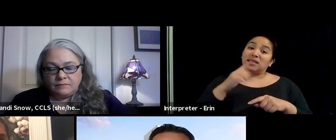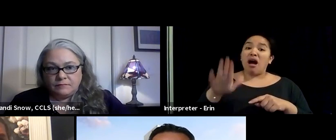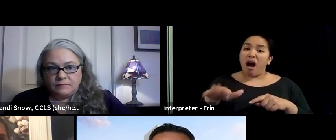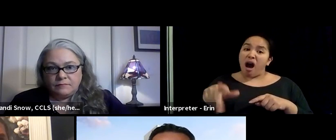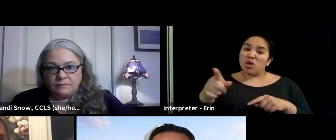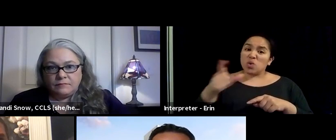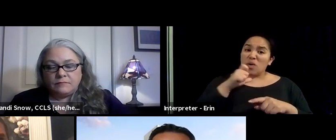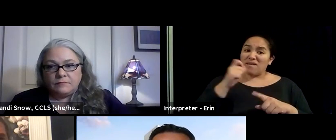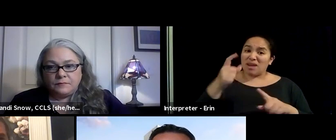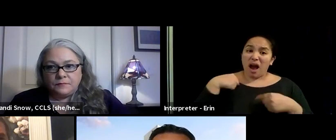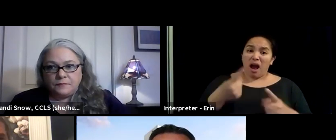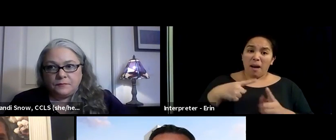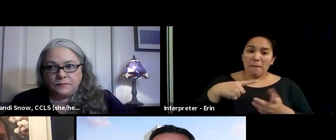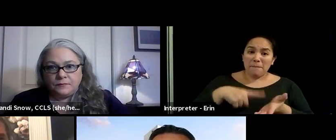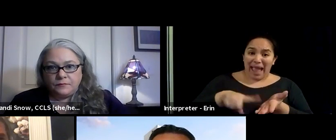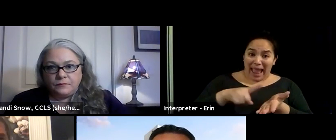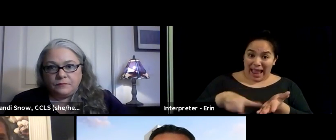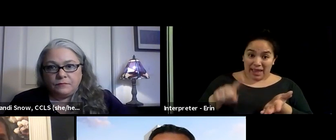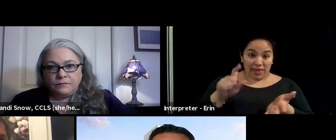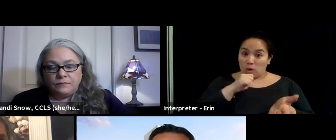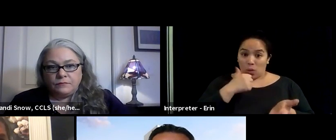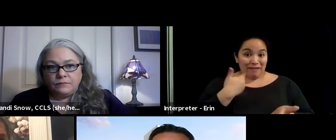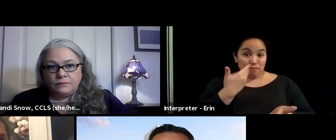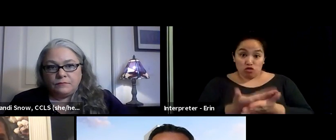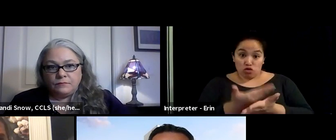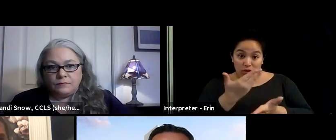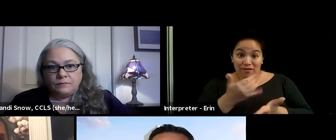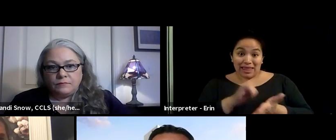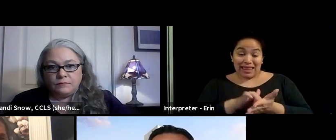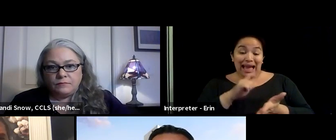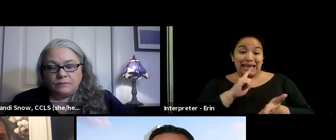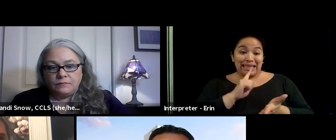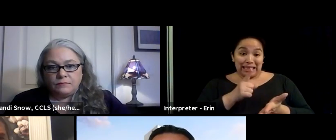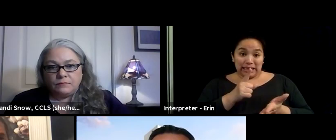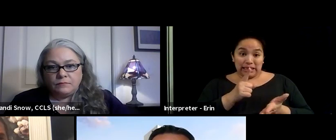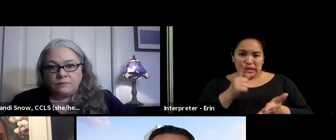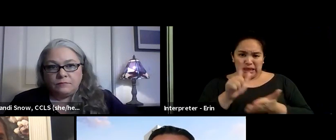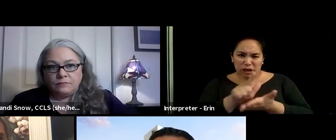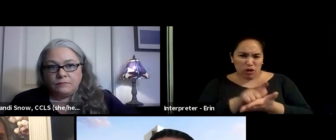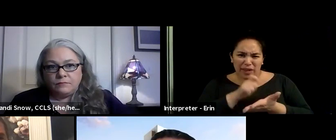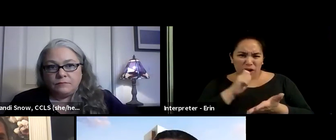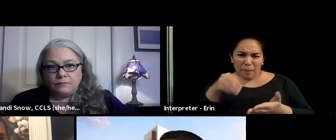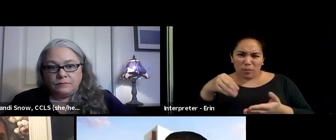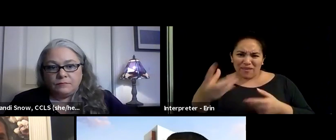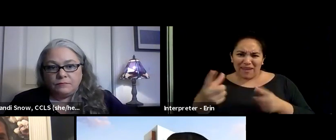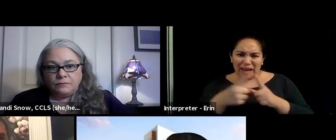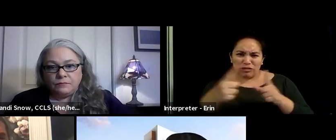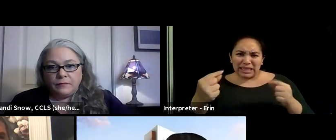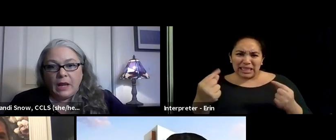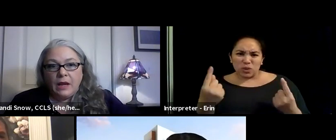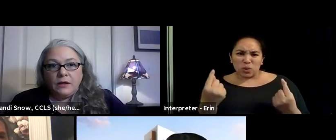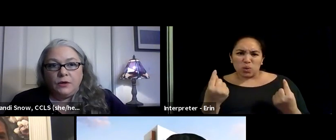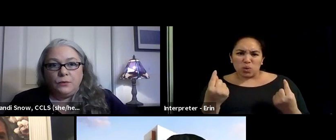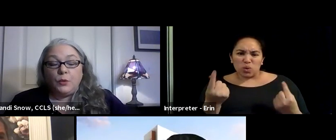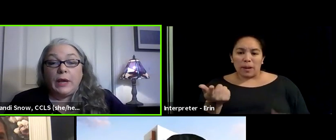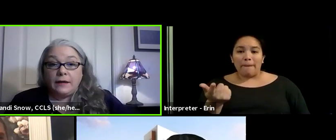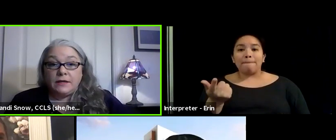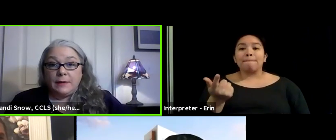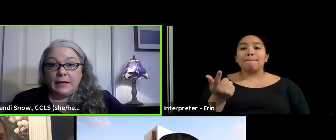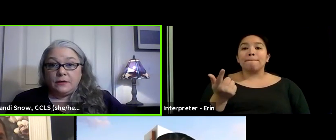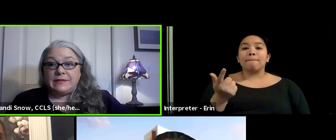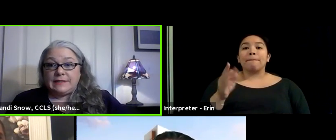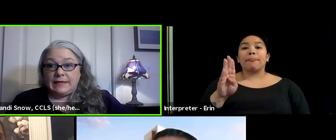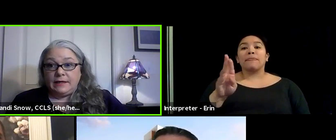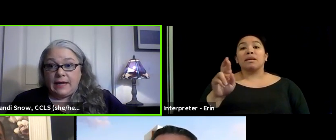paid the last 2 months, that they have no proof, is it illegal for them to not provide them any receipts? What can they do? You